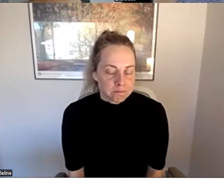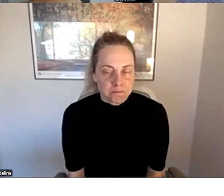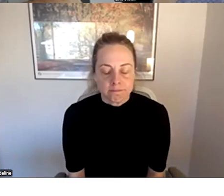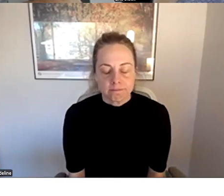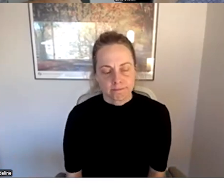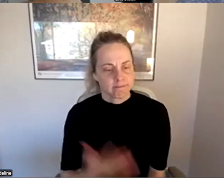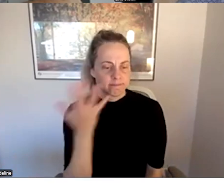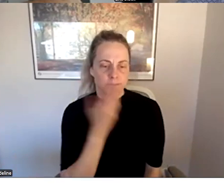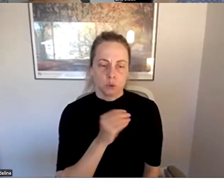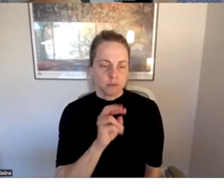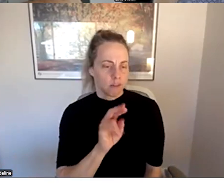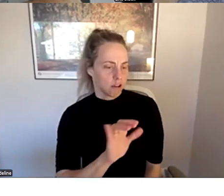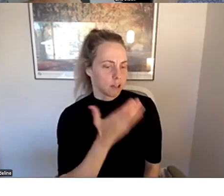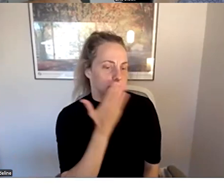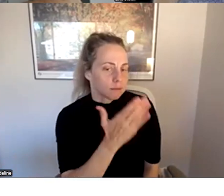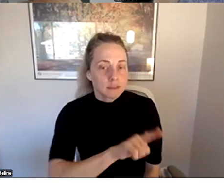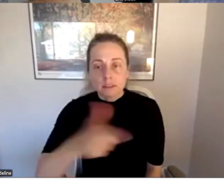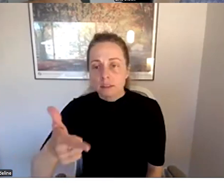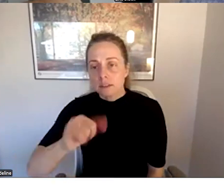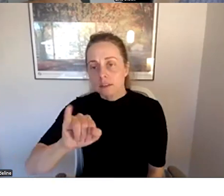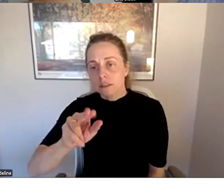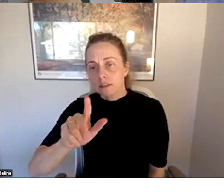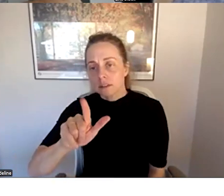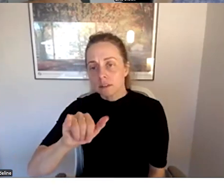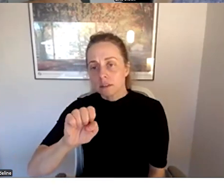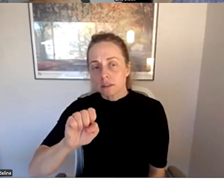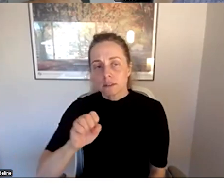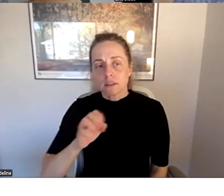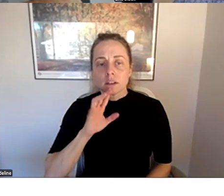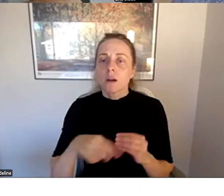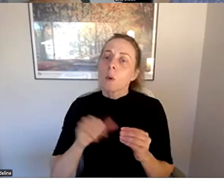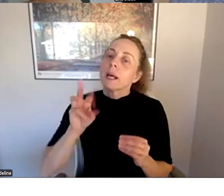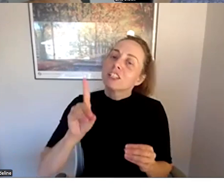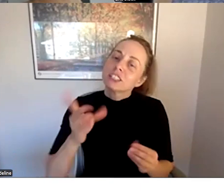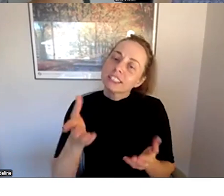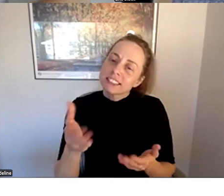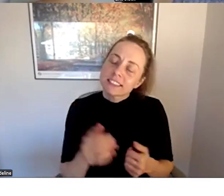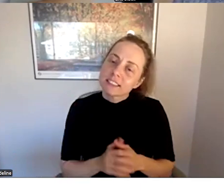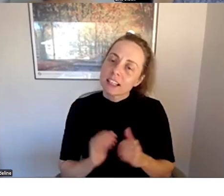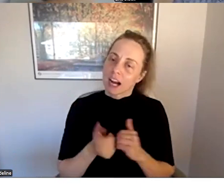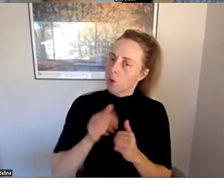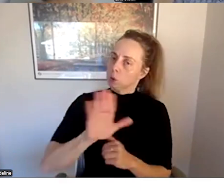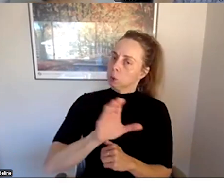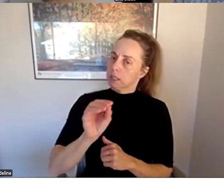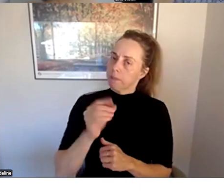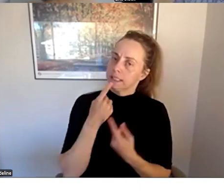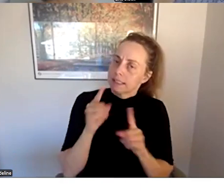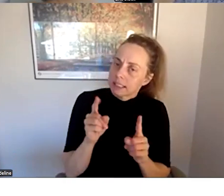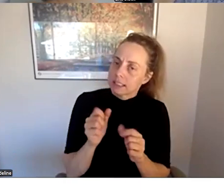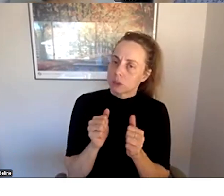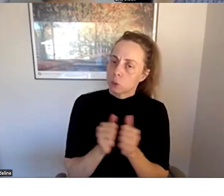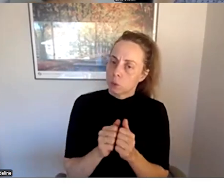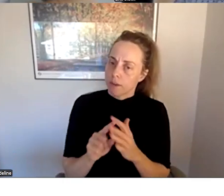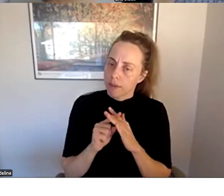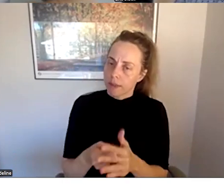Beautifully said, Eric. Thank you. Julie, you're next. Let's talk about Andersen. How has your company been successful in